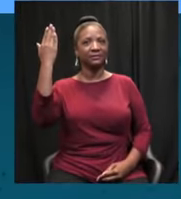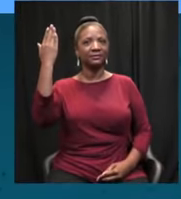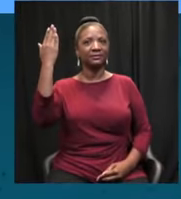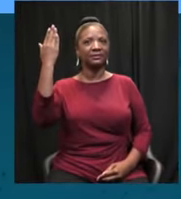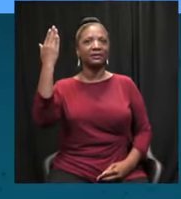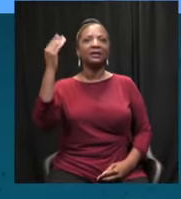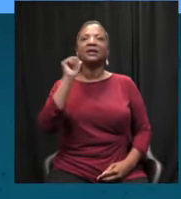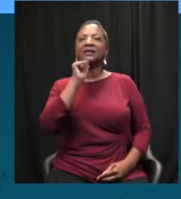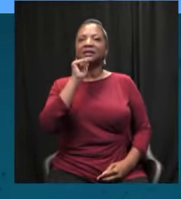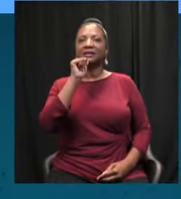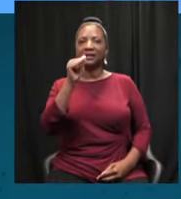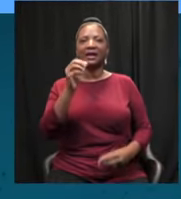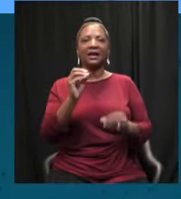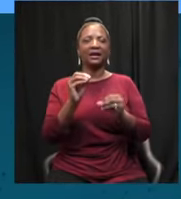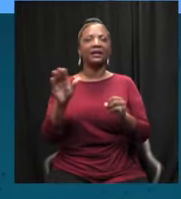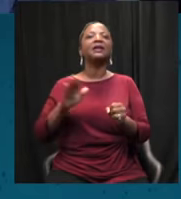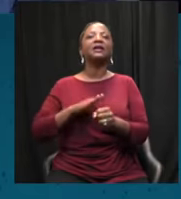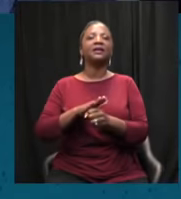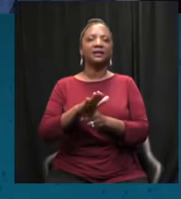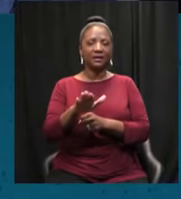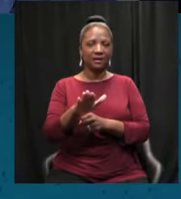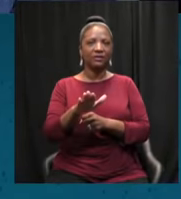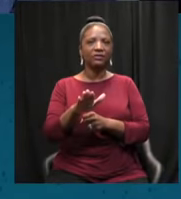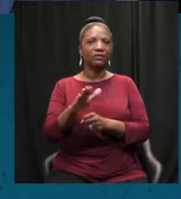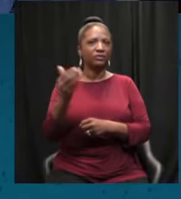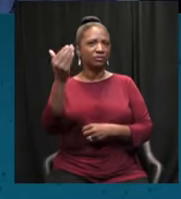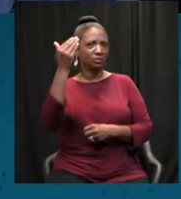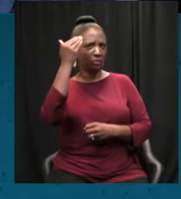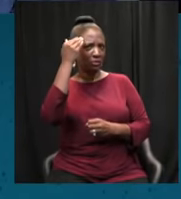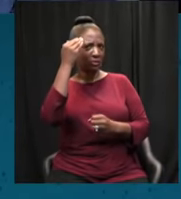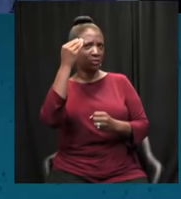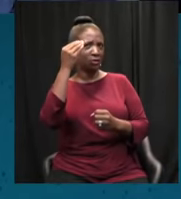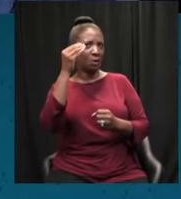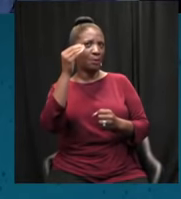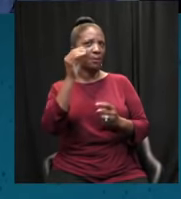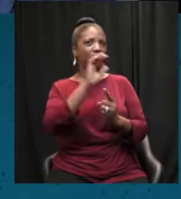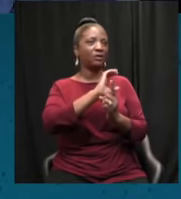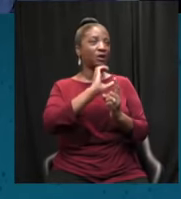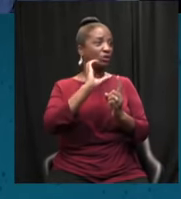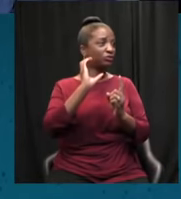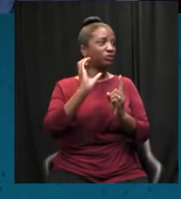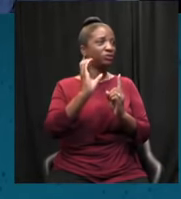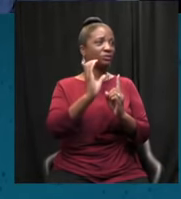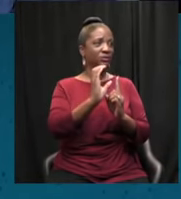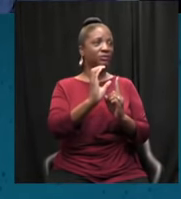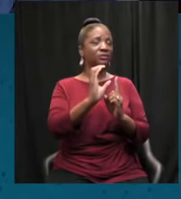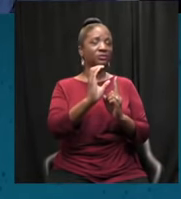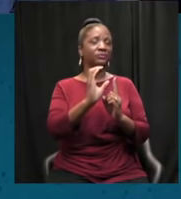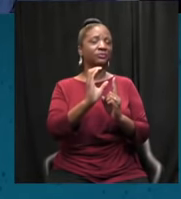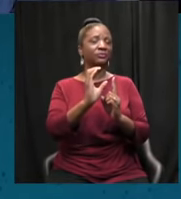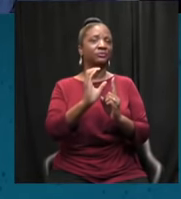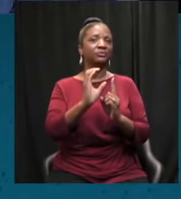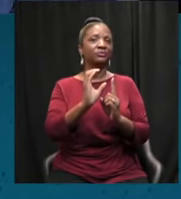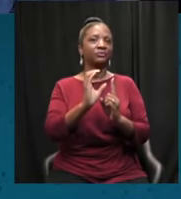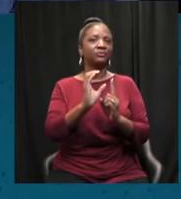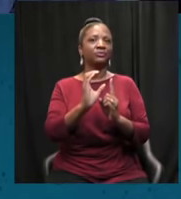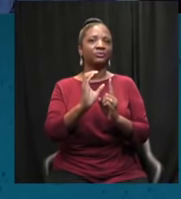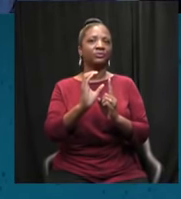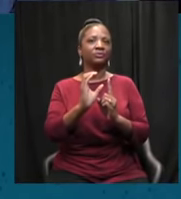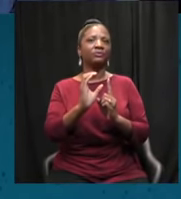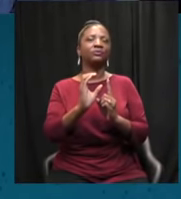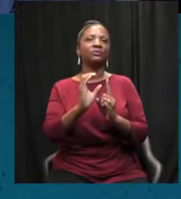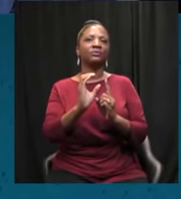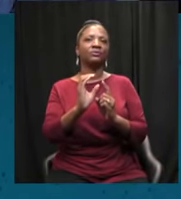not enough to know what the popular opinion is in the culture. He says, I want to know for you. I want to know, what do you say? He says, I